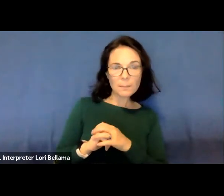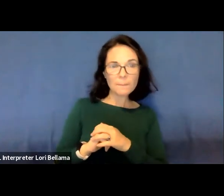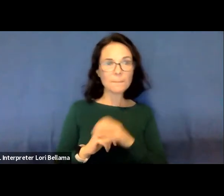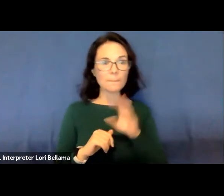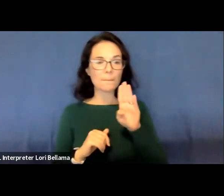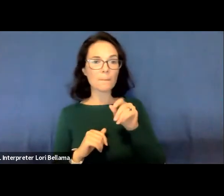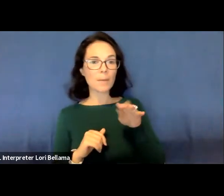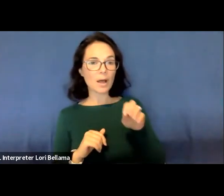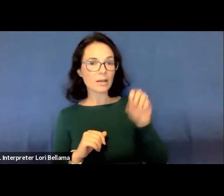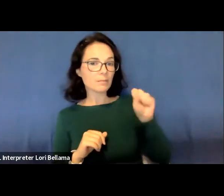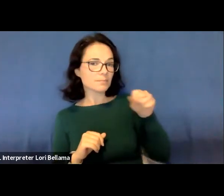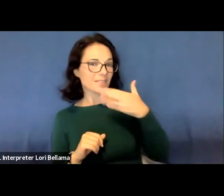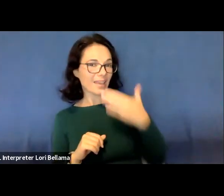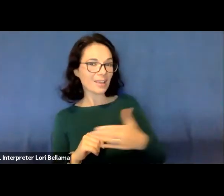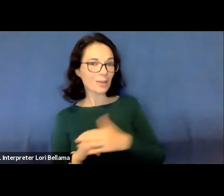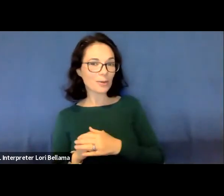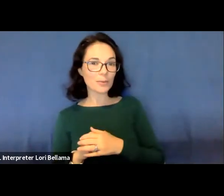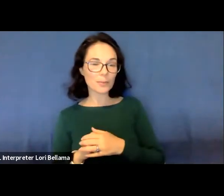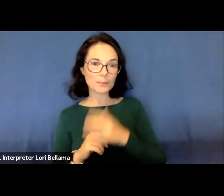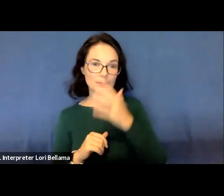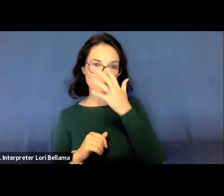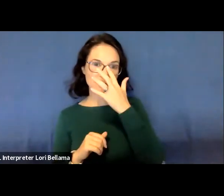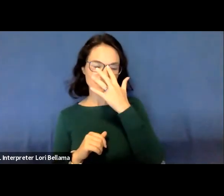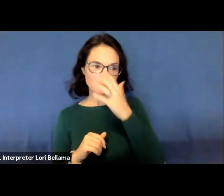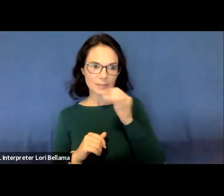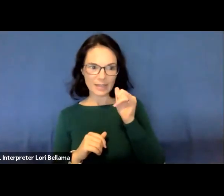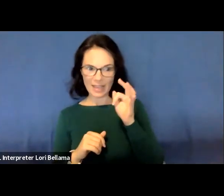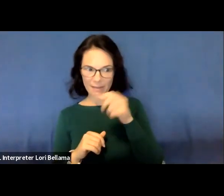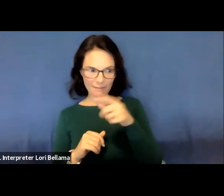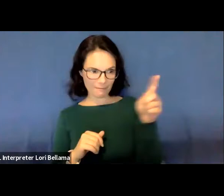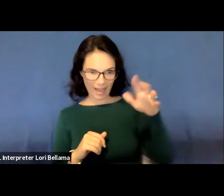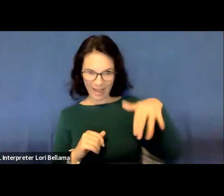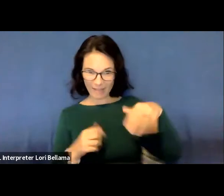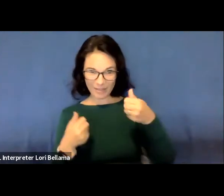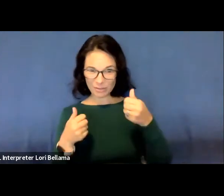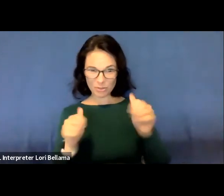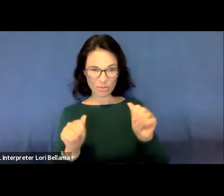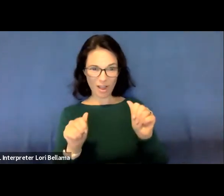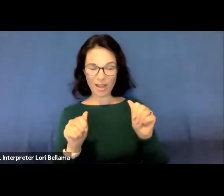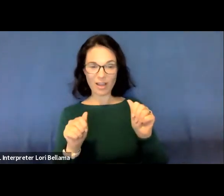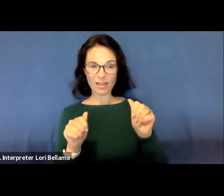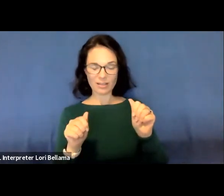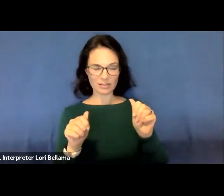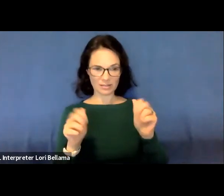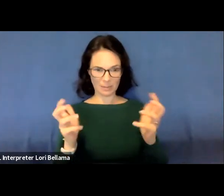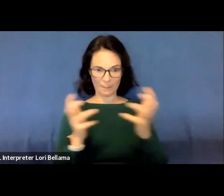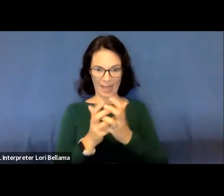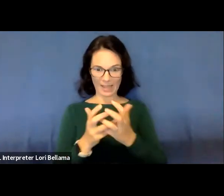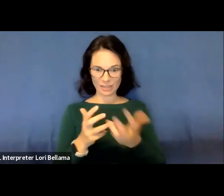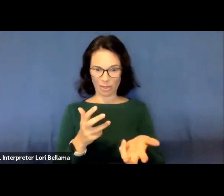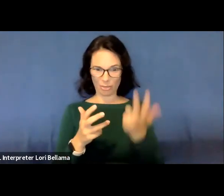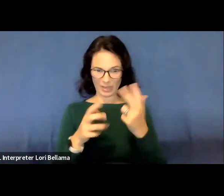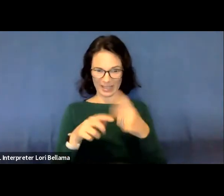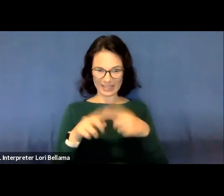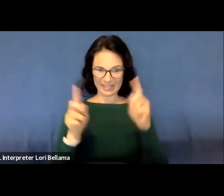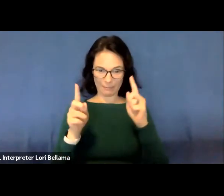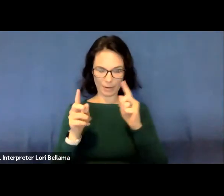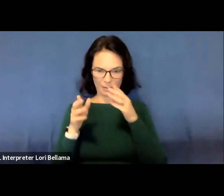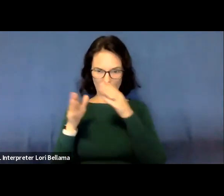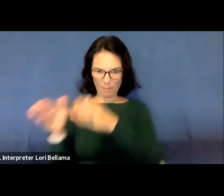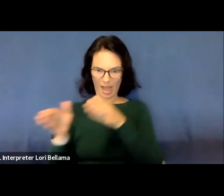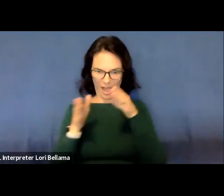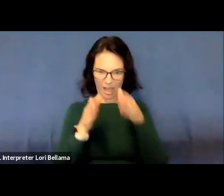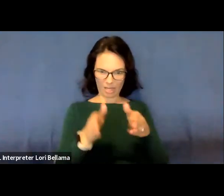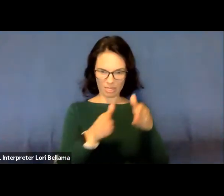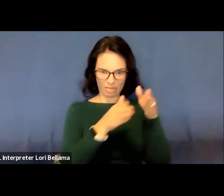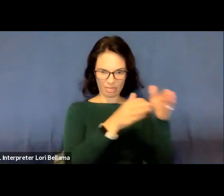Yes, thank you. And if anybody hasn't tried to match up the 3 different pathways